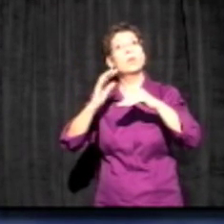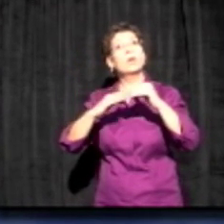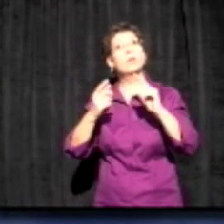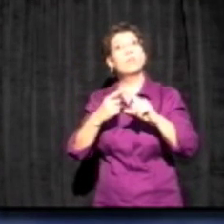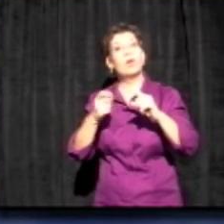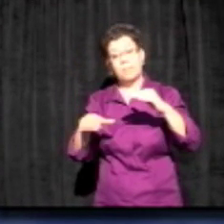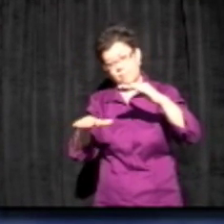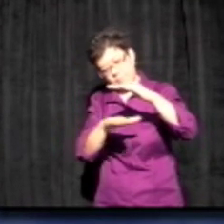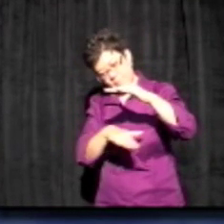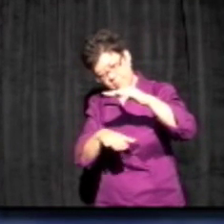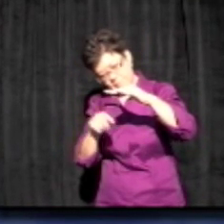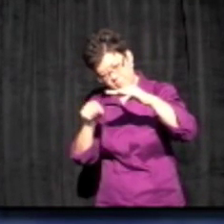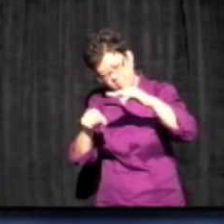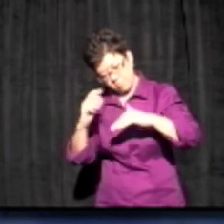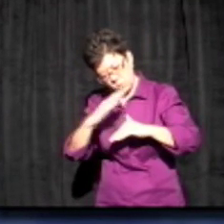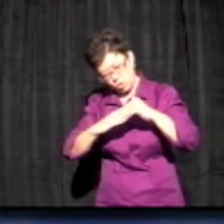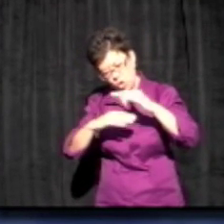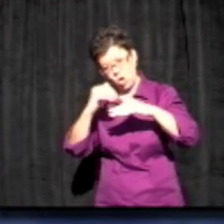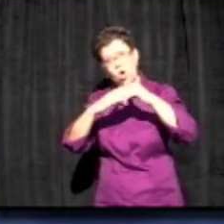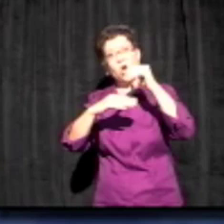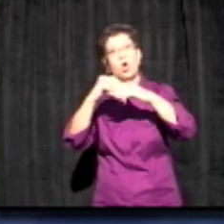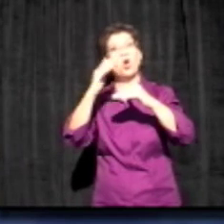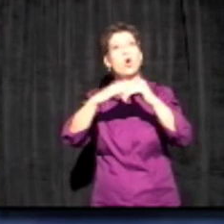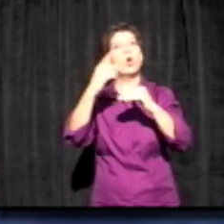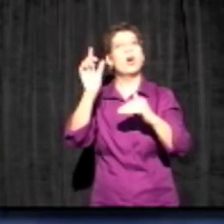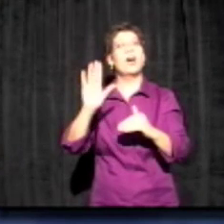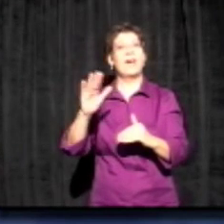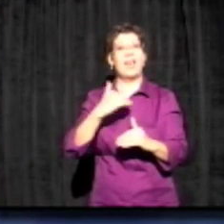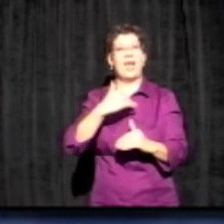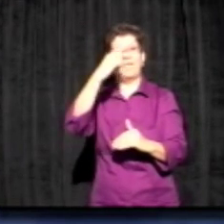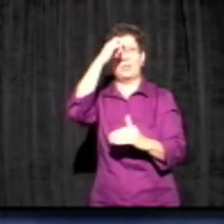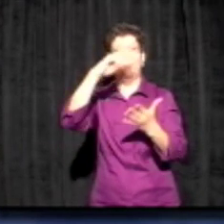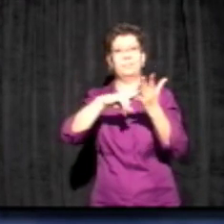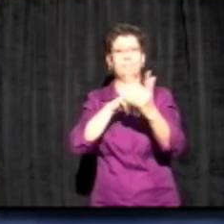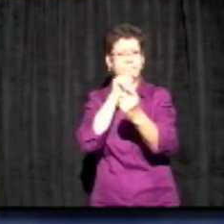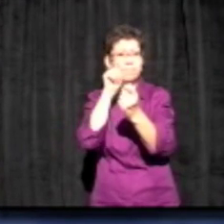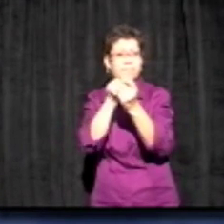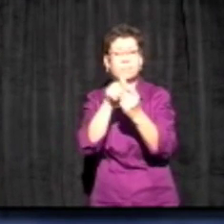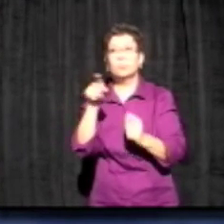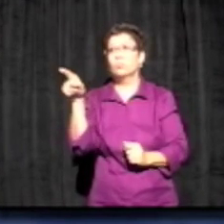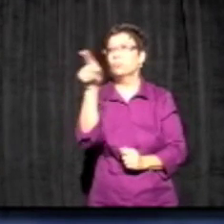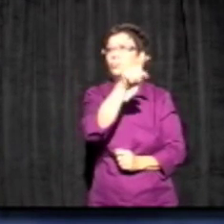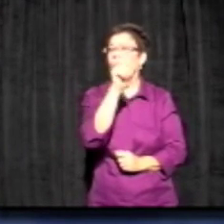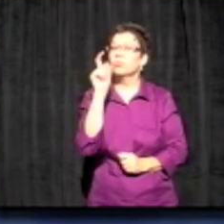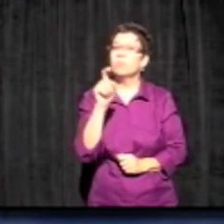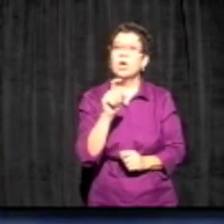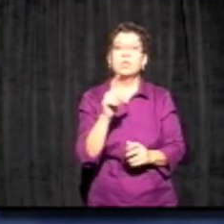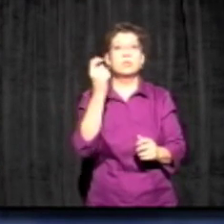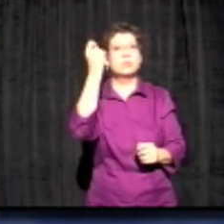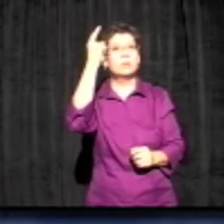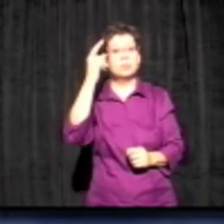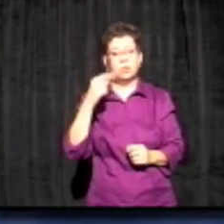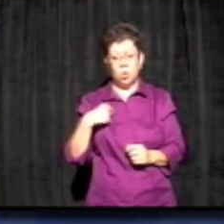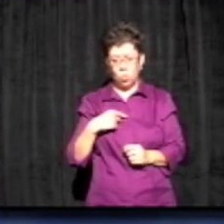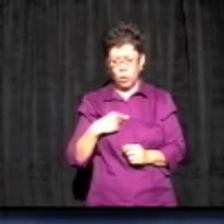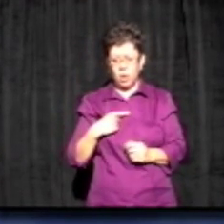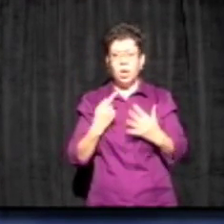for a very specific purpose. It's important for everyone to understand why we did it that way.